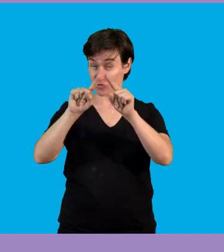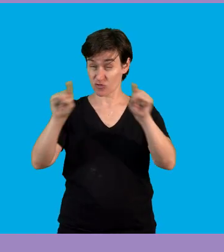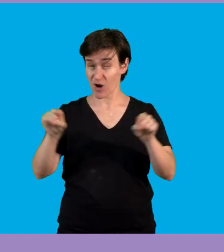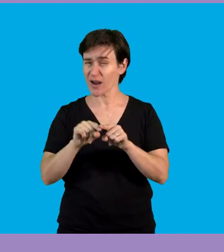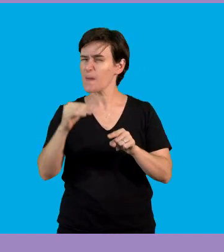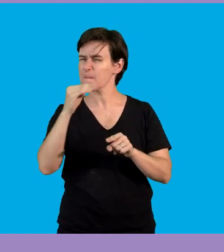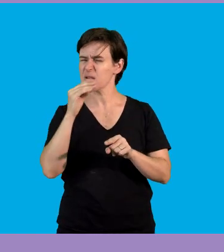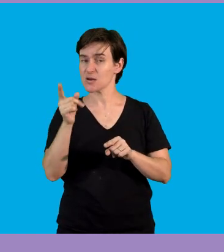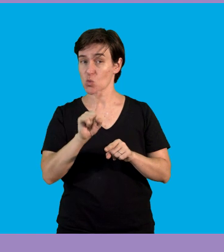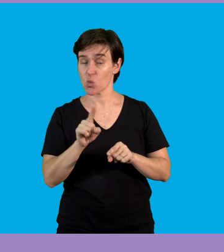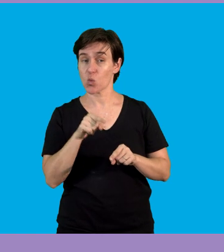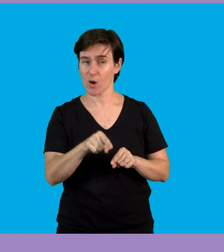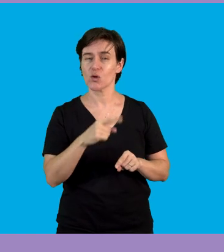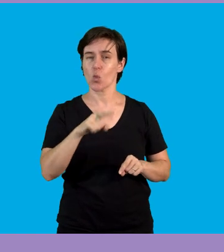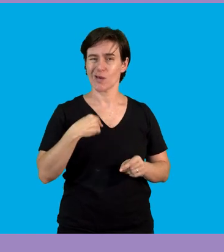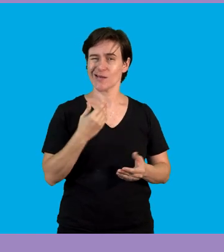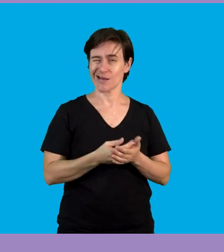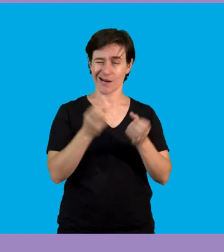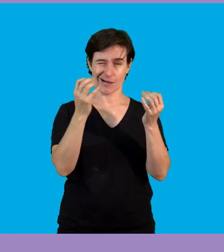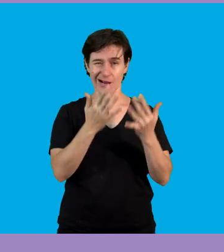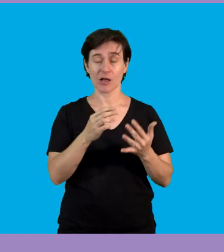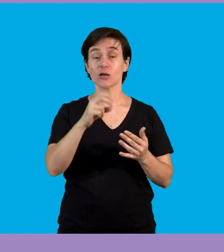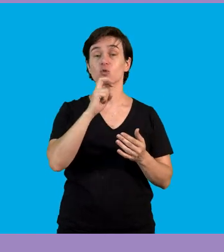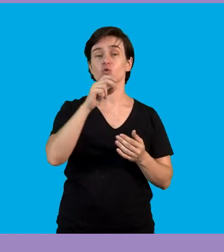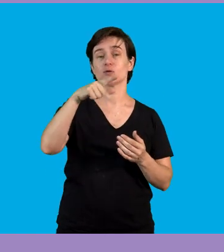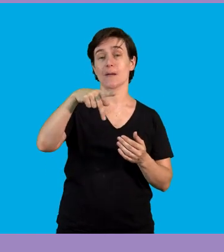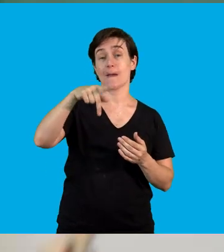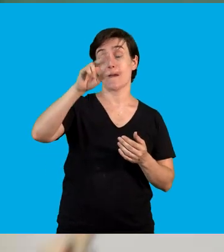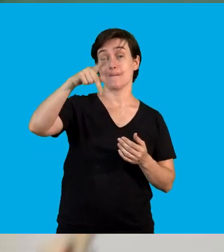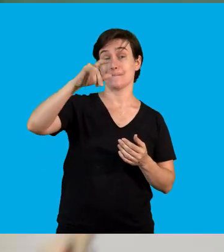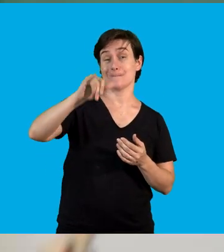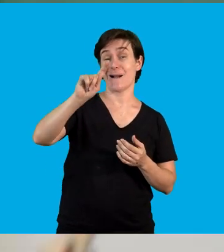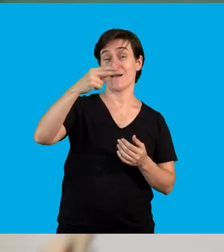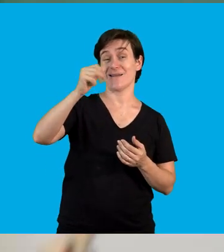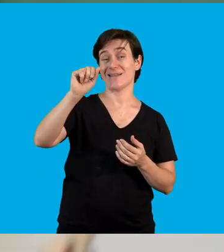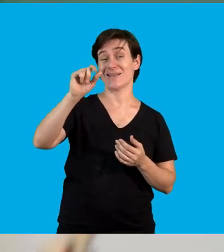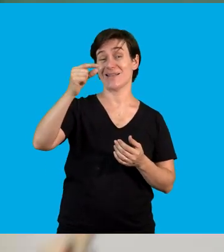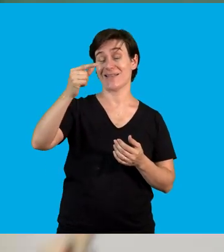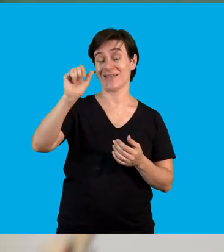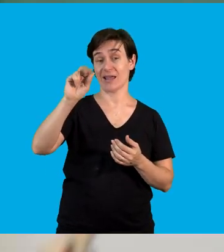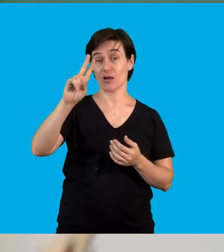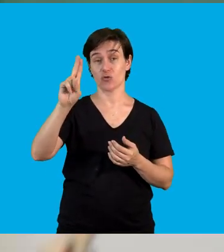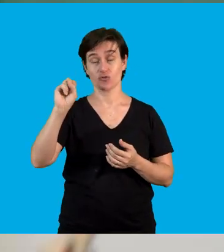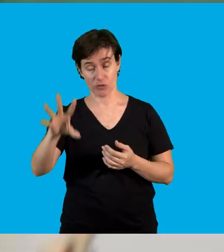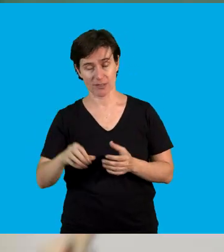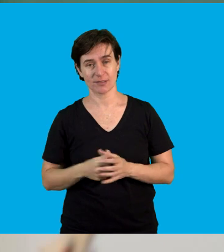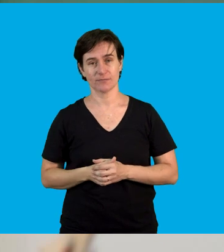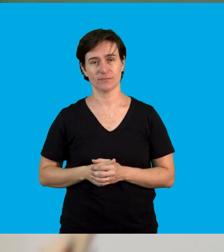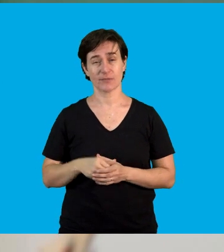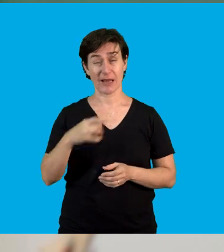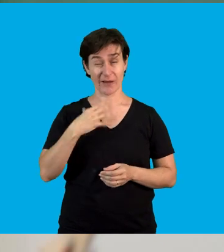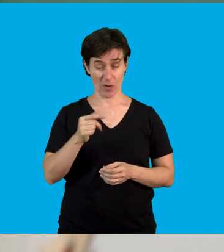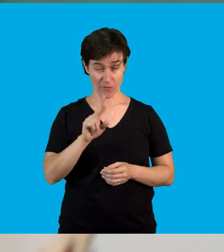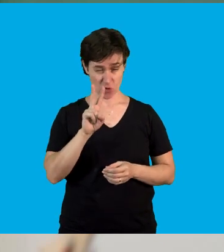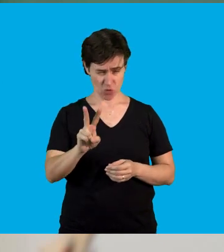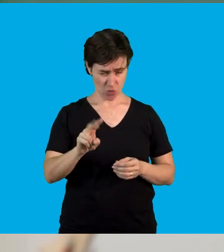to calculate the missing height using Pythagoras. Remember, Pythagoras only needs us to have 2 of the sides, and then we